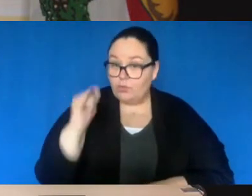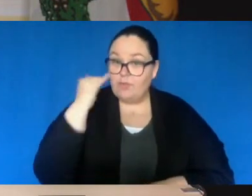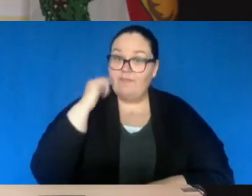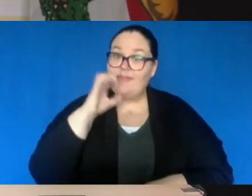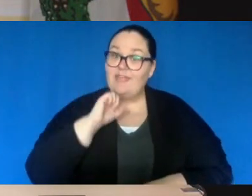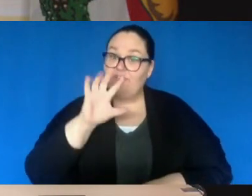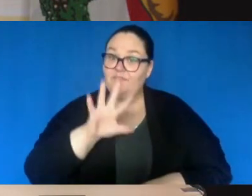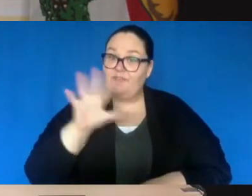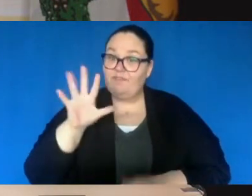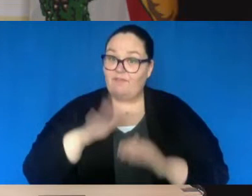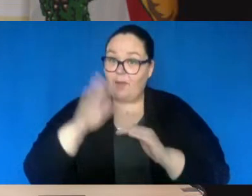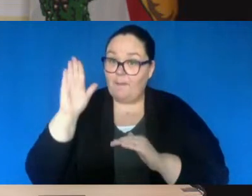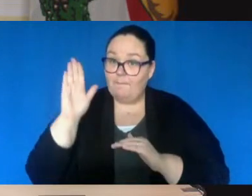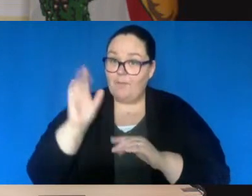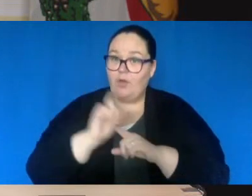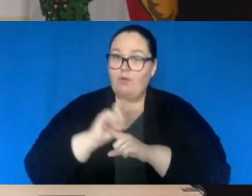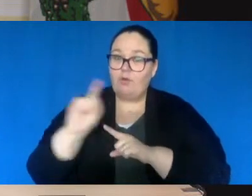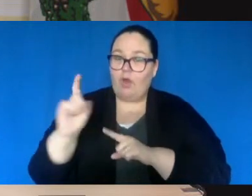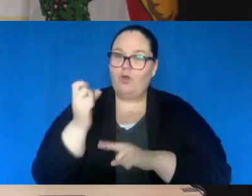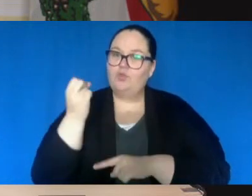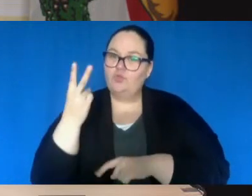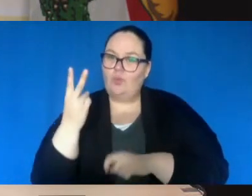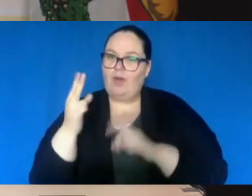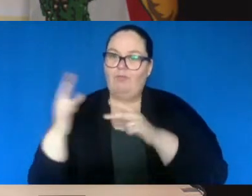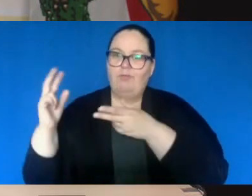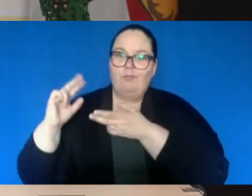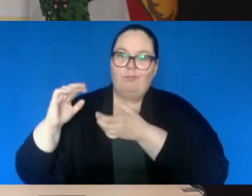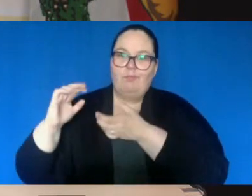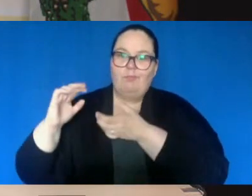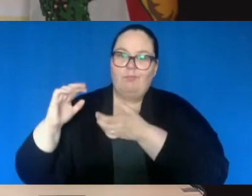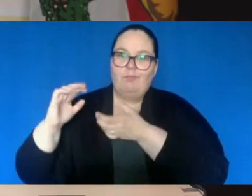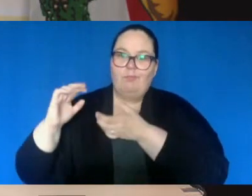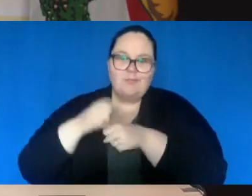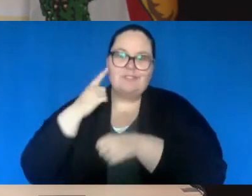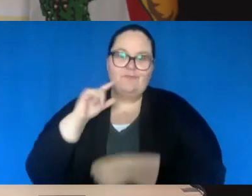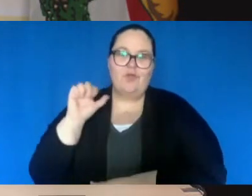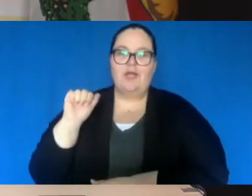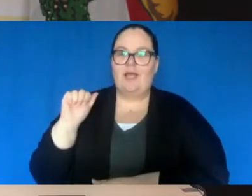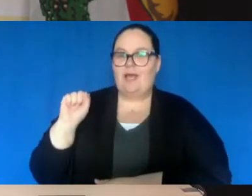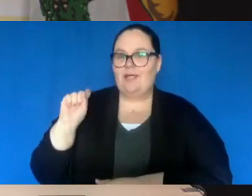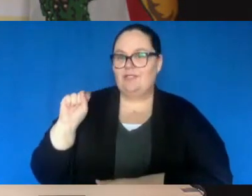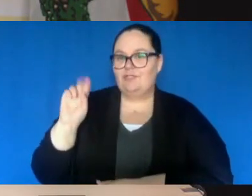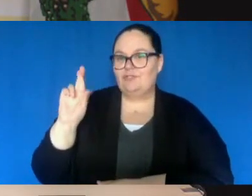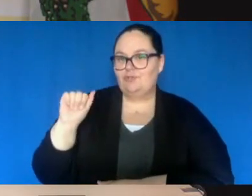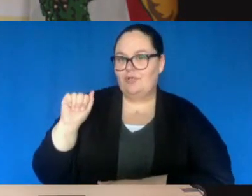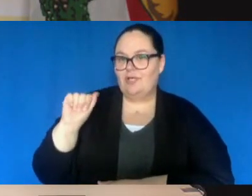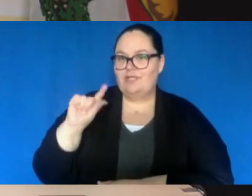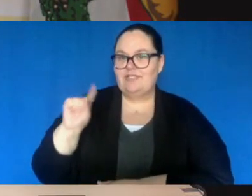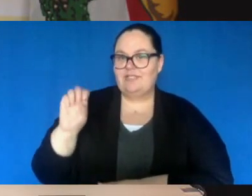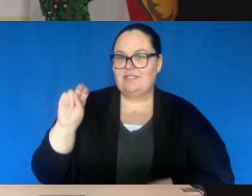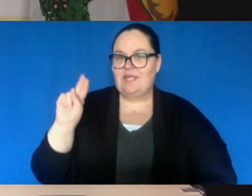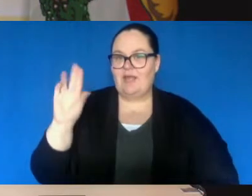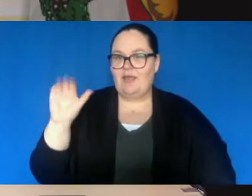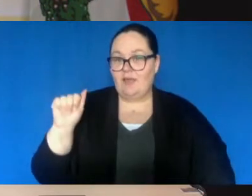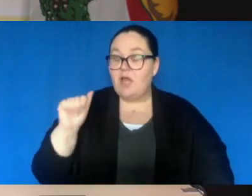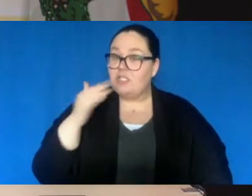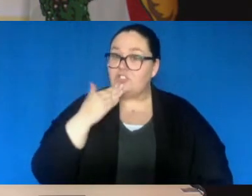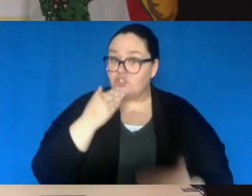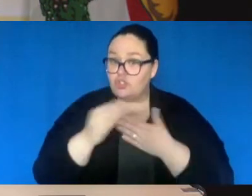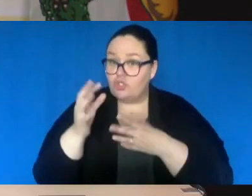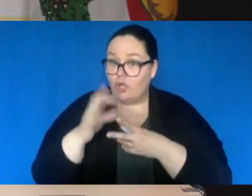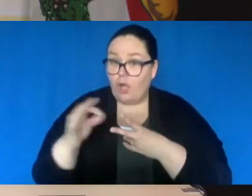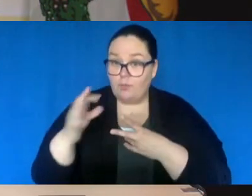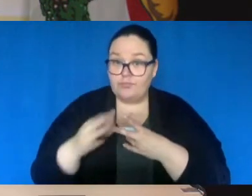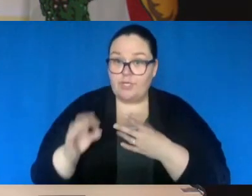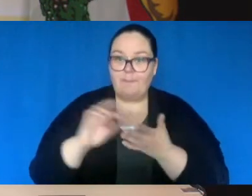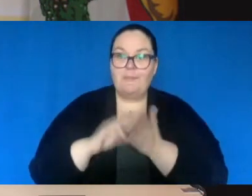55, you can call one of our 12 partner pharmacies to book an appointment for the AstraZeneca vaccine. And this is an excellent option as you may get the